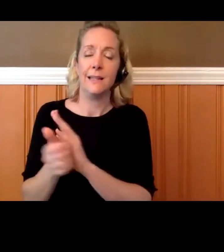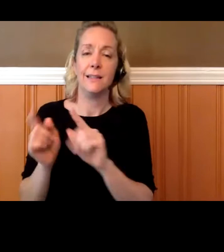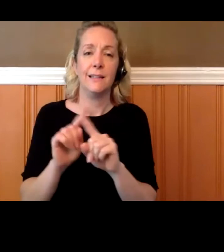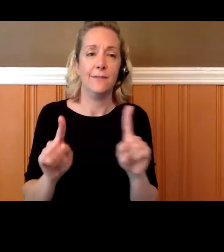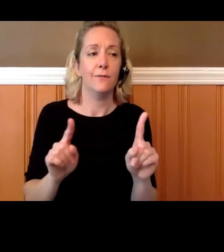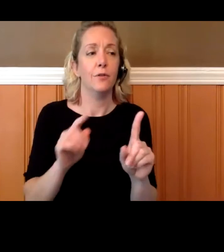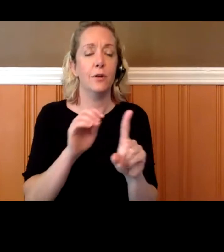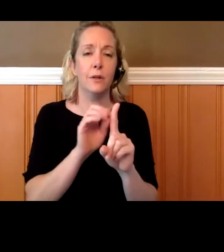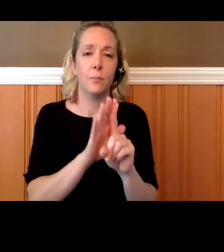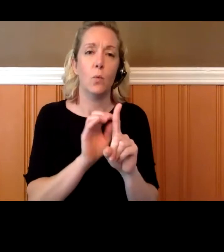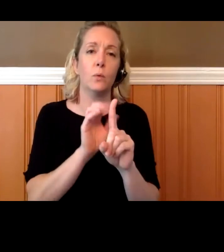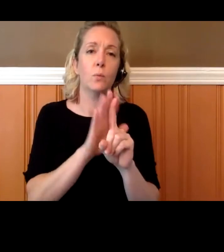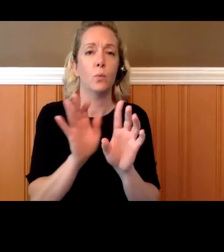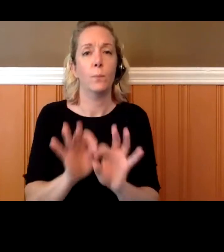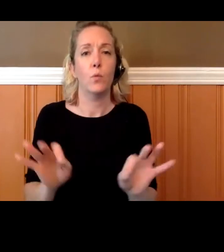introducing them to some of those skills.